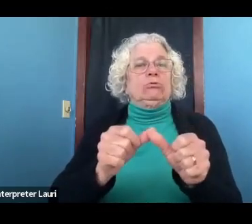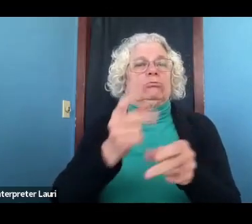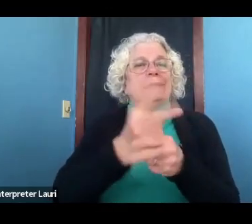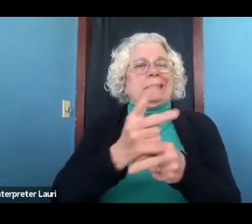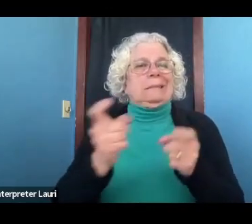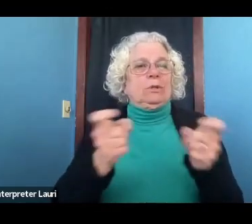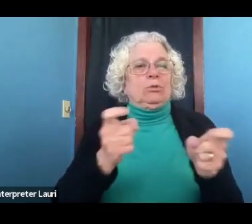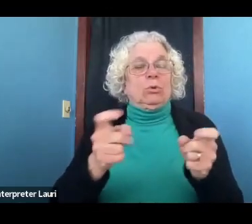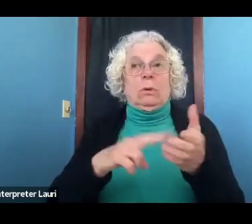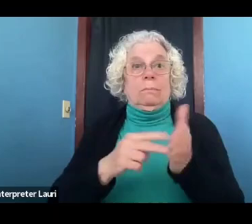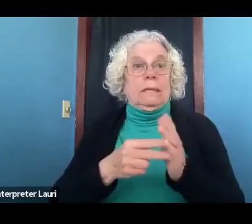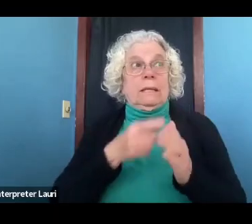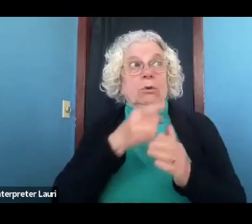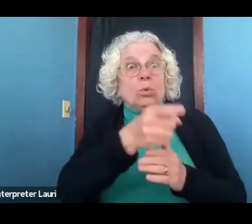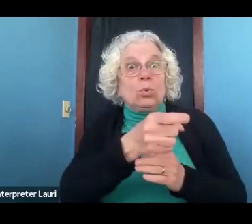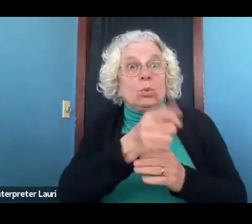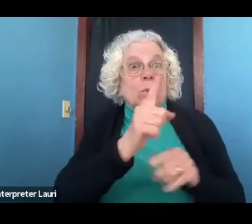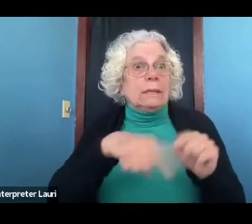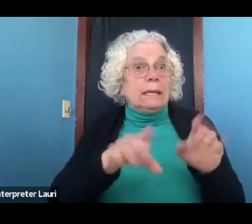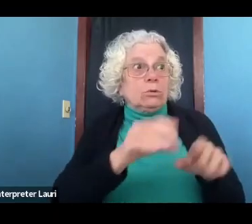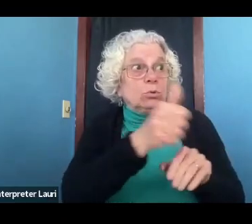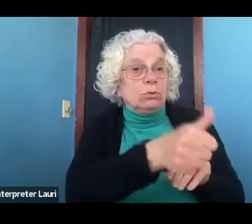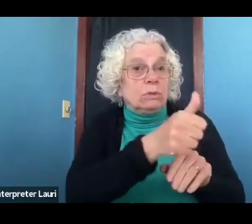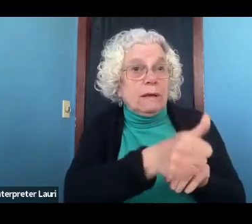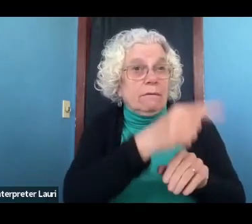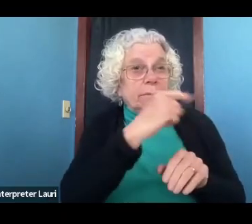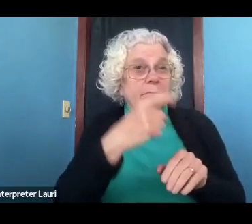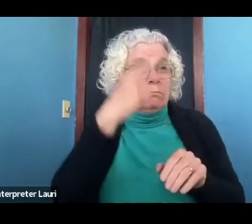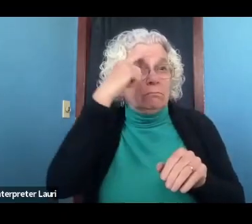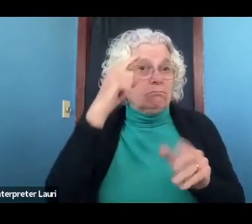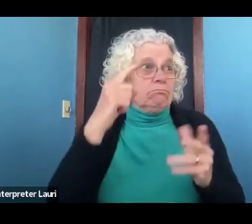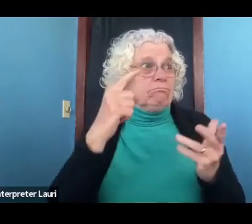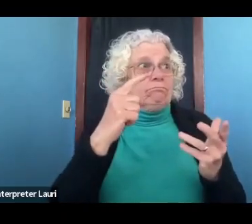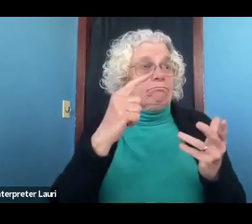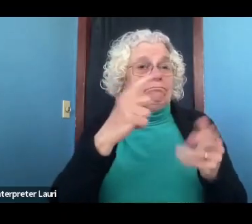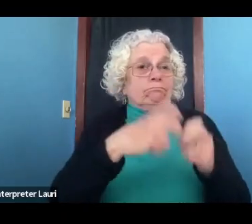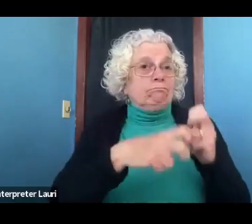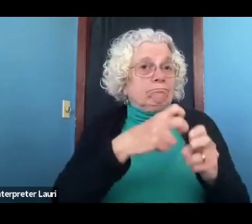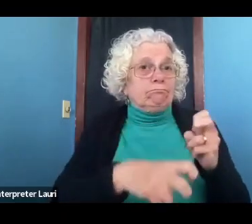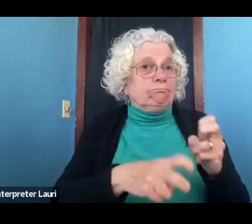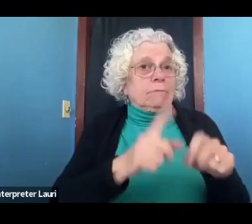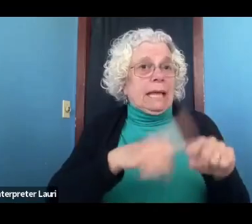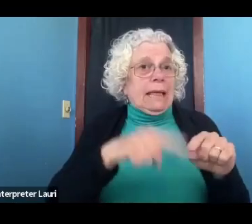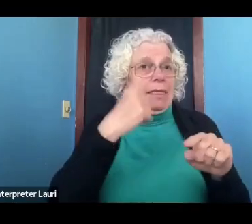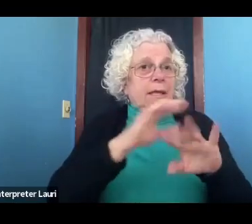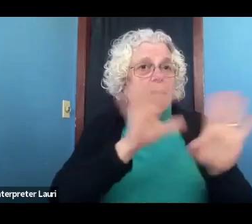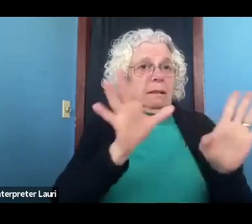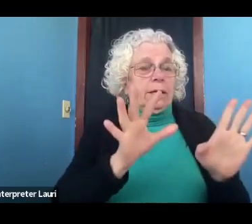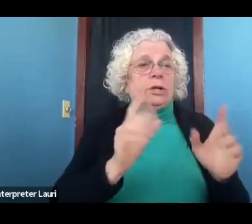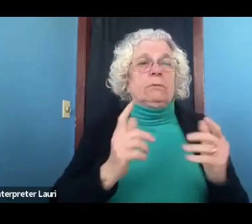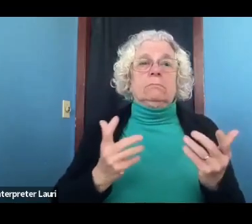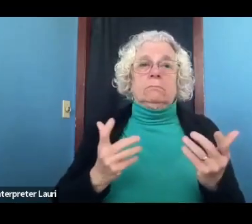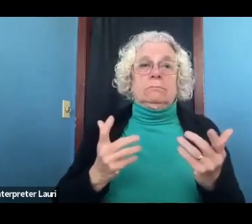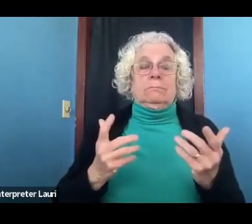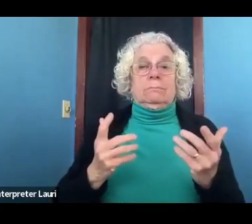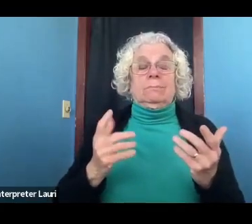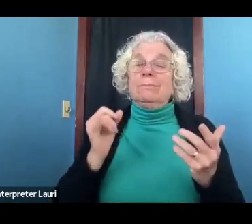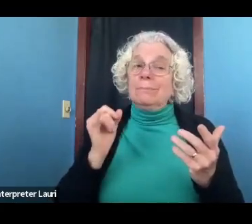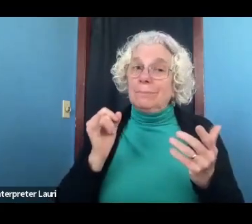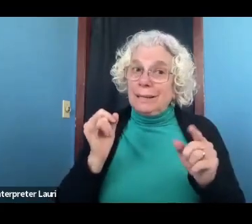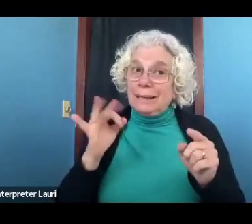you can't do something yourself. When you don't have advanced planning, everything is kind of up in the